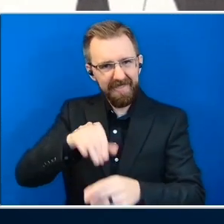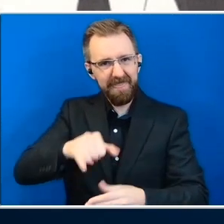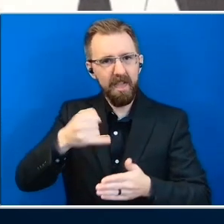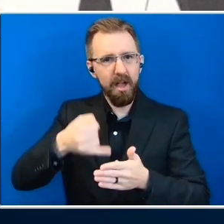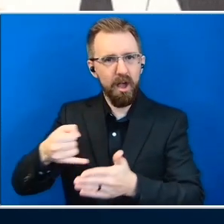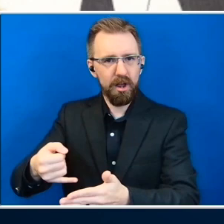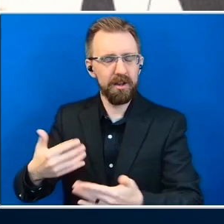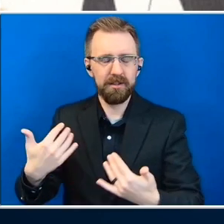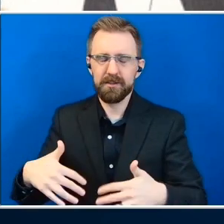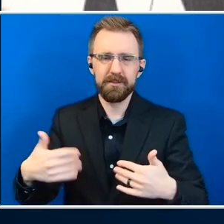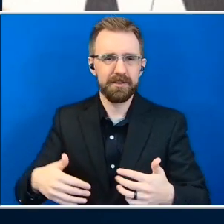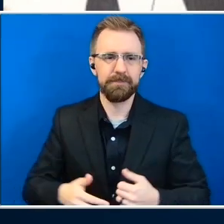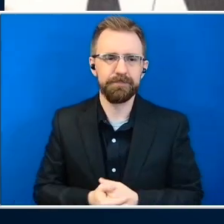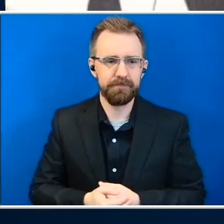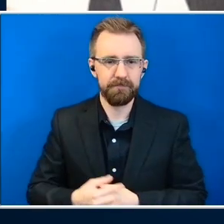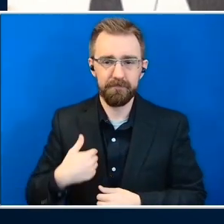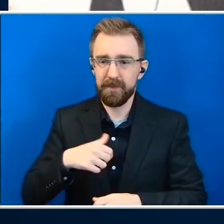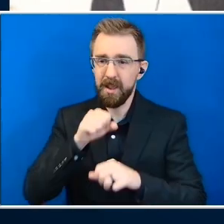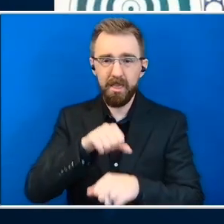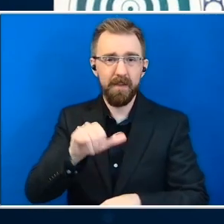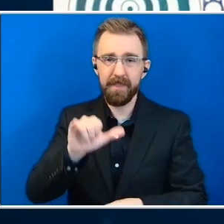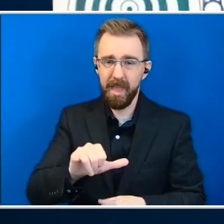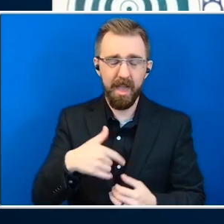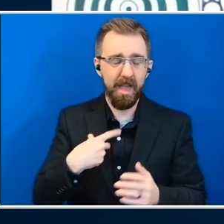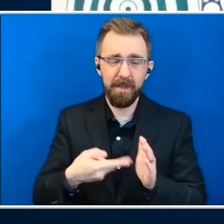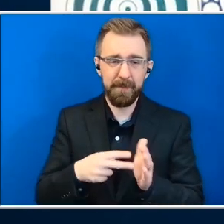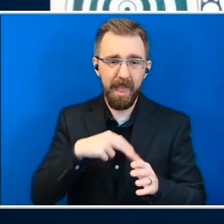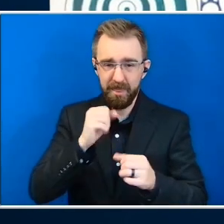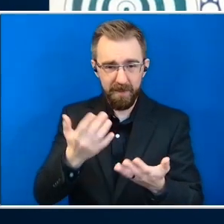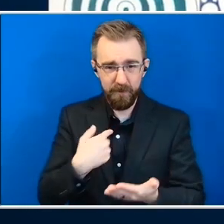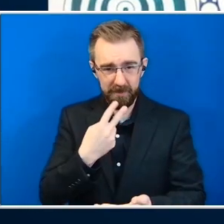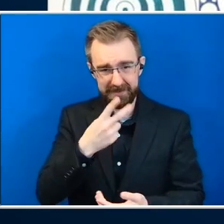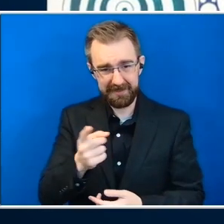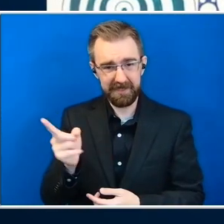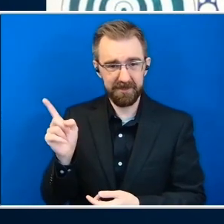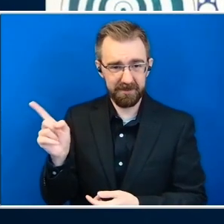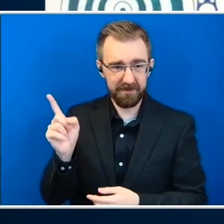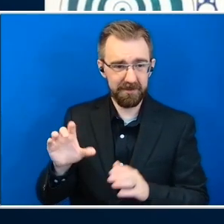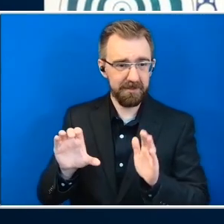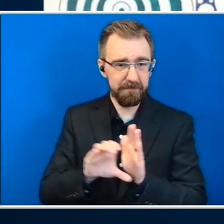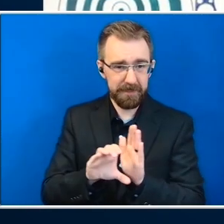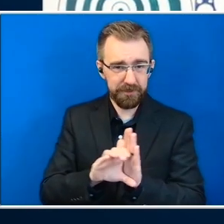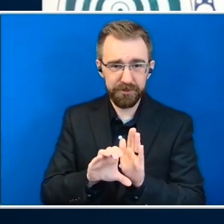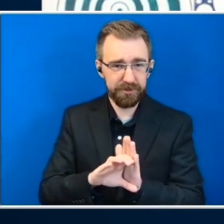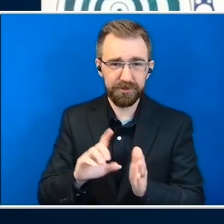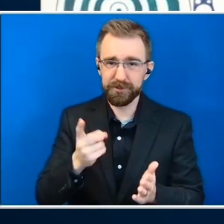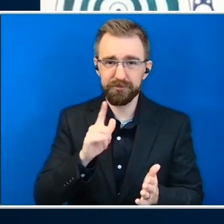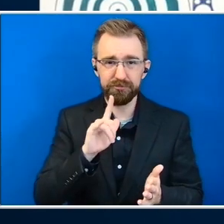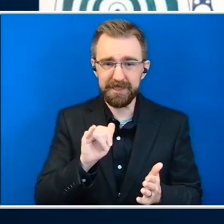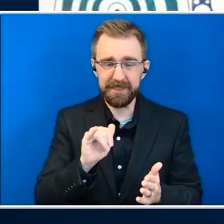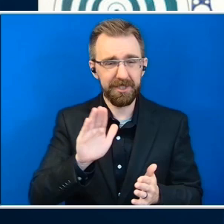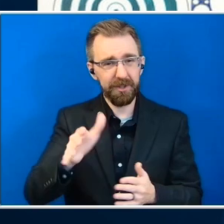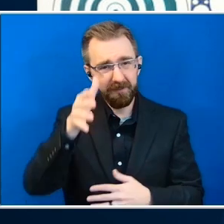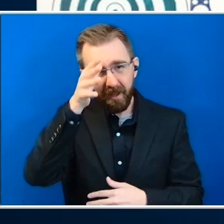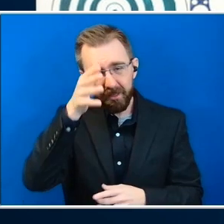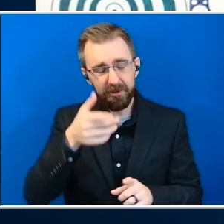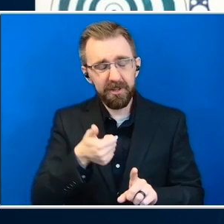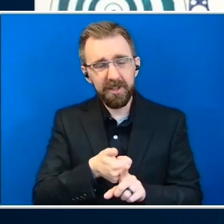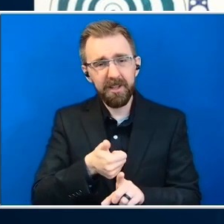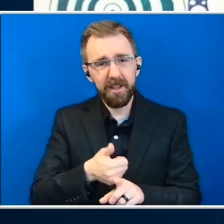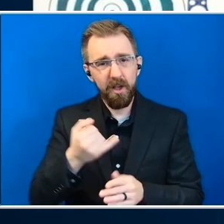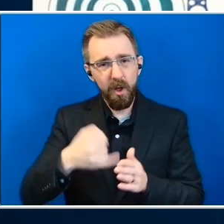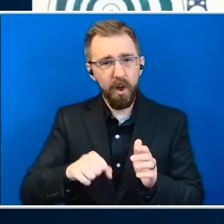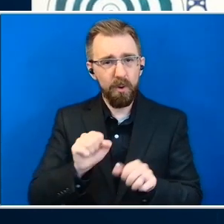I love that. I mean, I love what I'm seeing up on the screen. Just really, is your father's artwork available